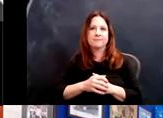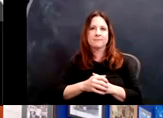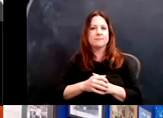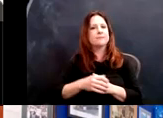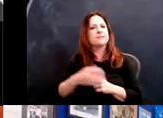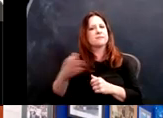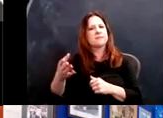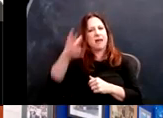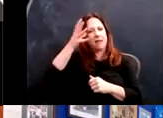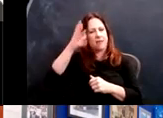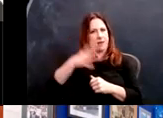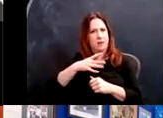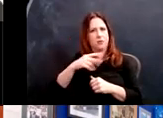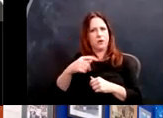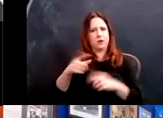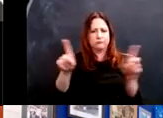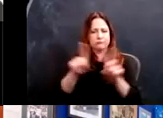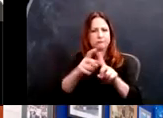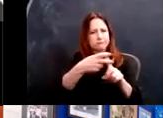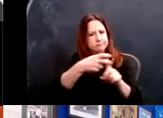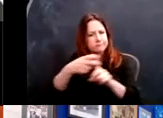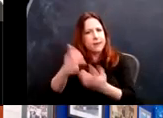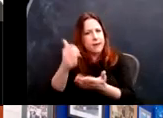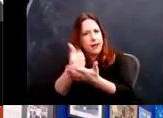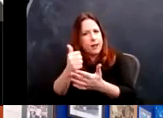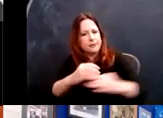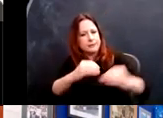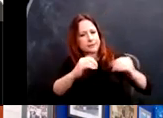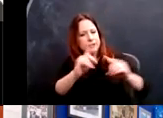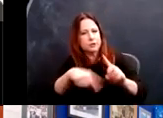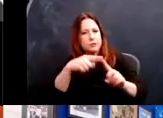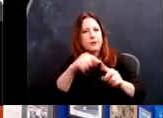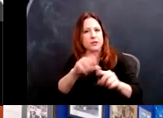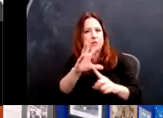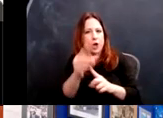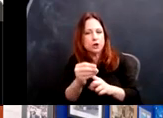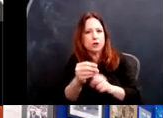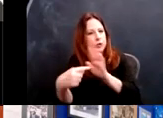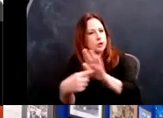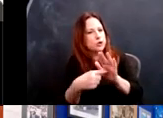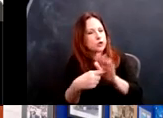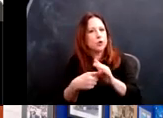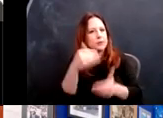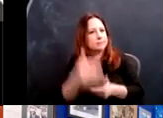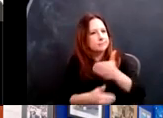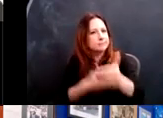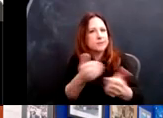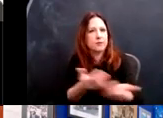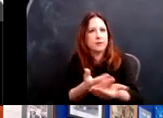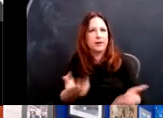He took me under his wing and he showed me about this culture that you see in front of us, some of these